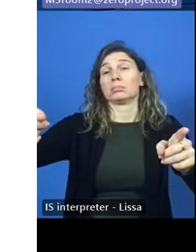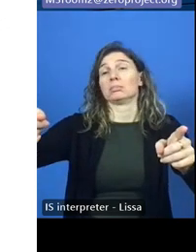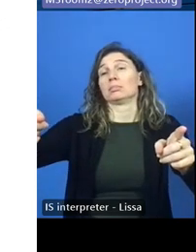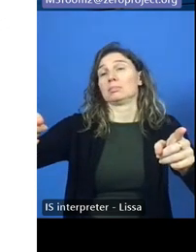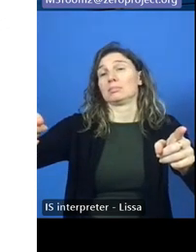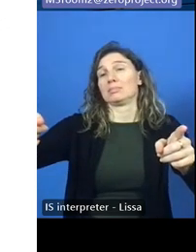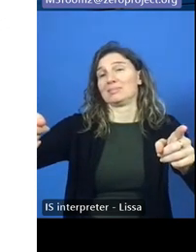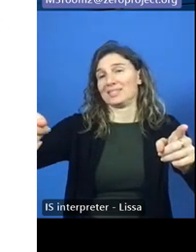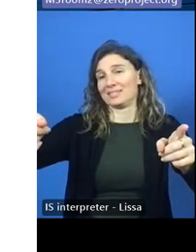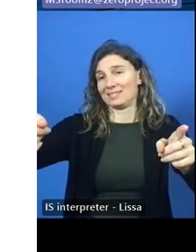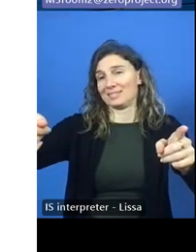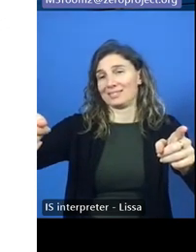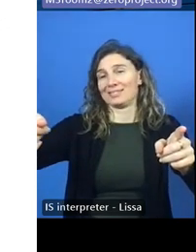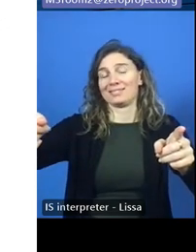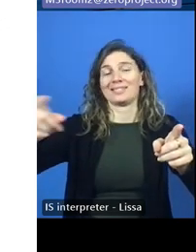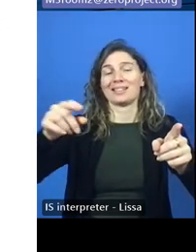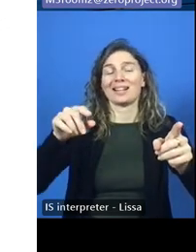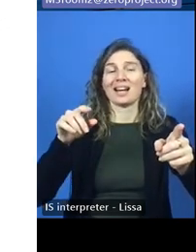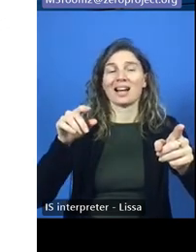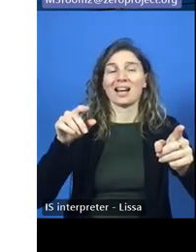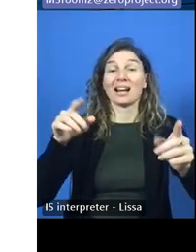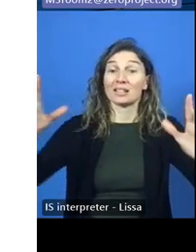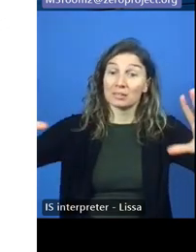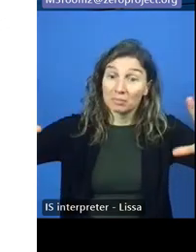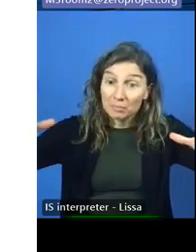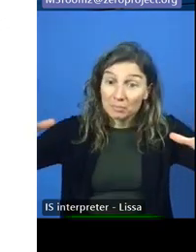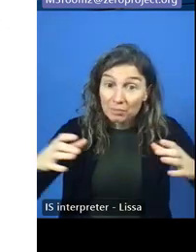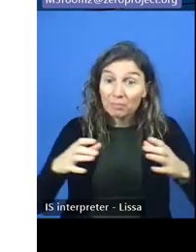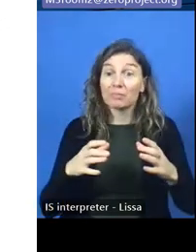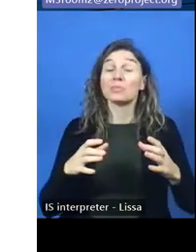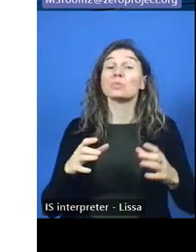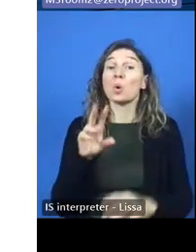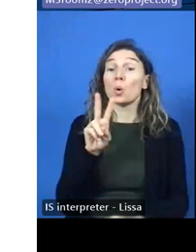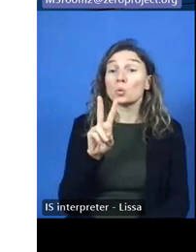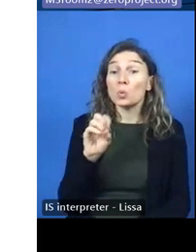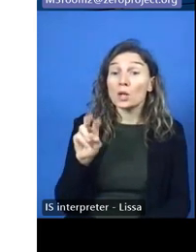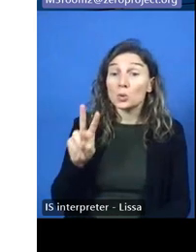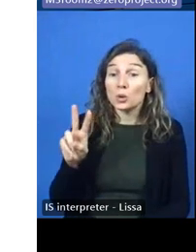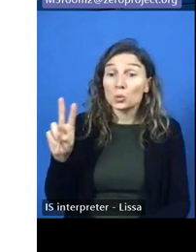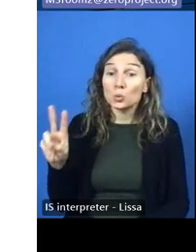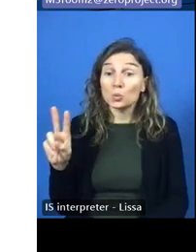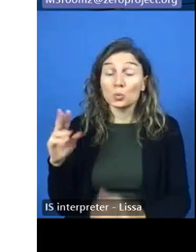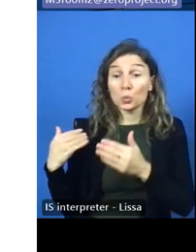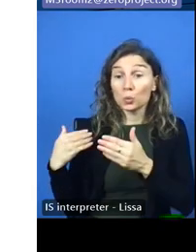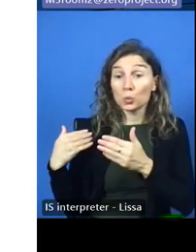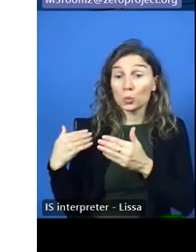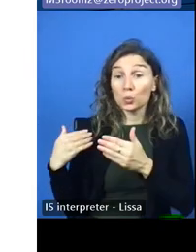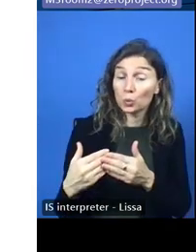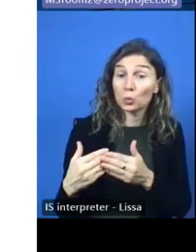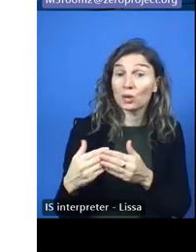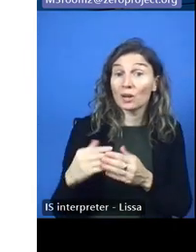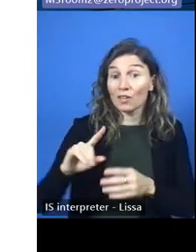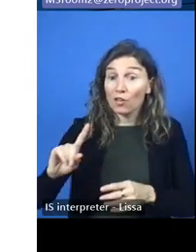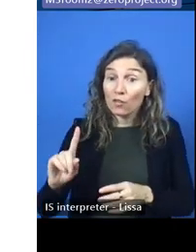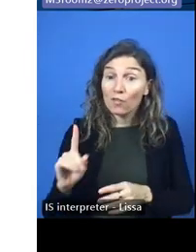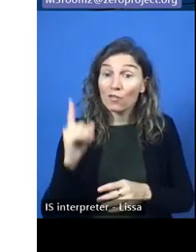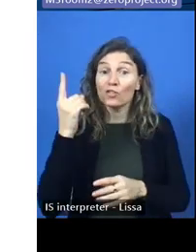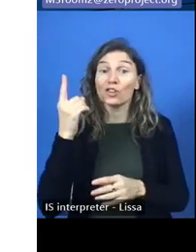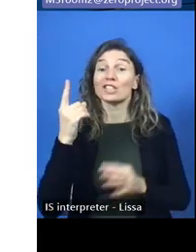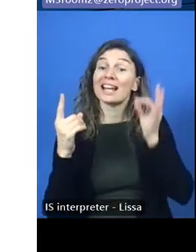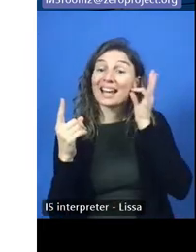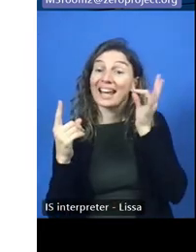Amazonas. And even since 2022, they have their first hearing student